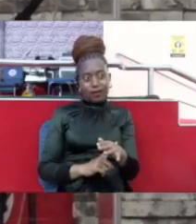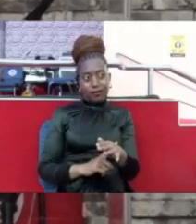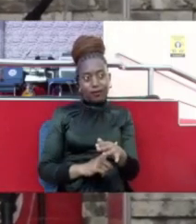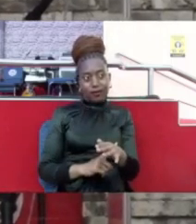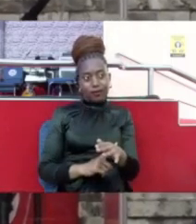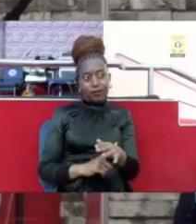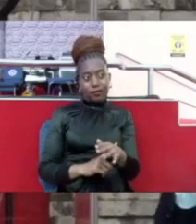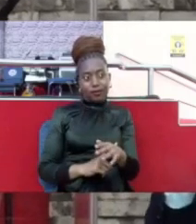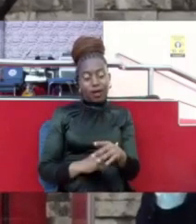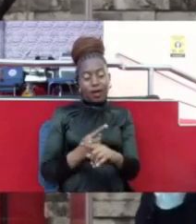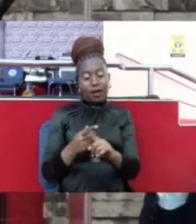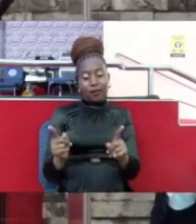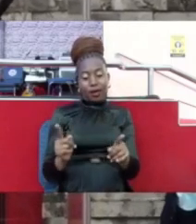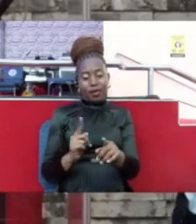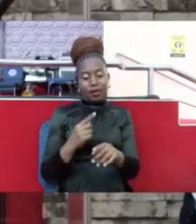find